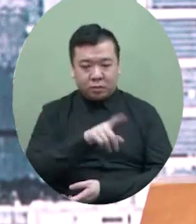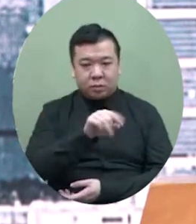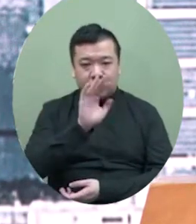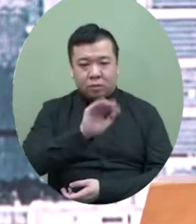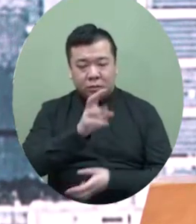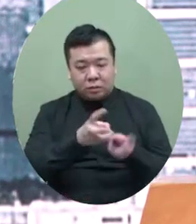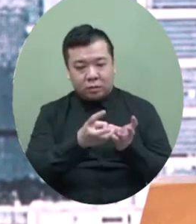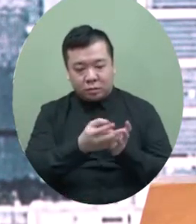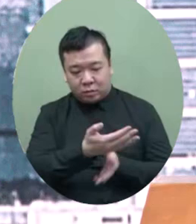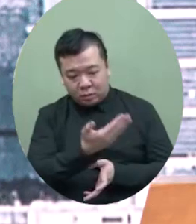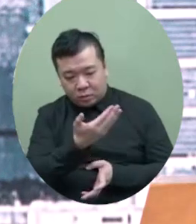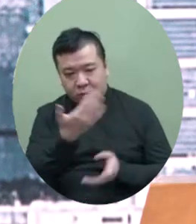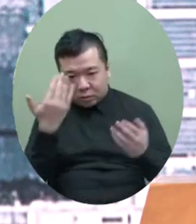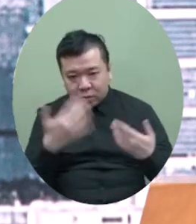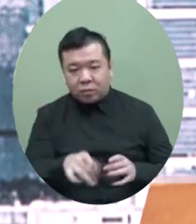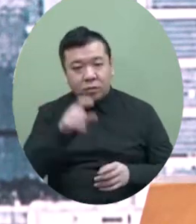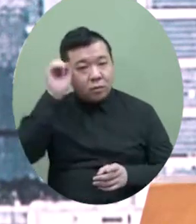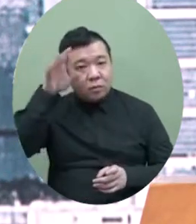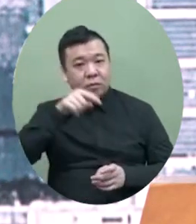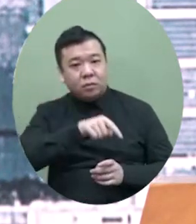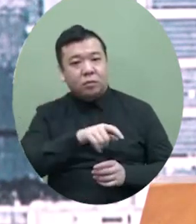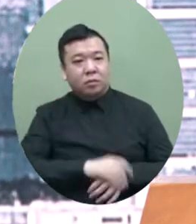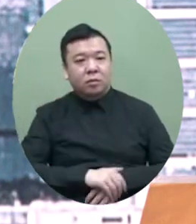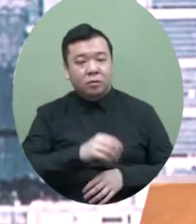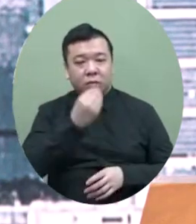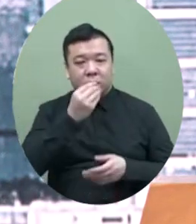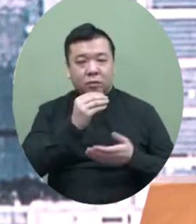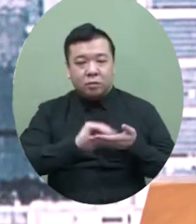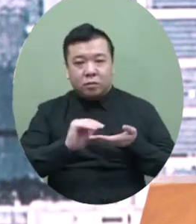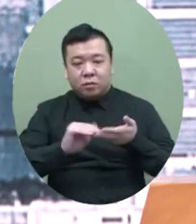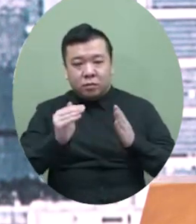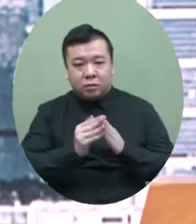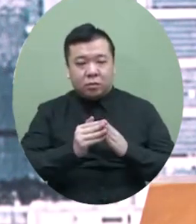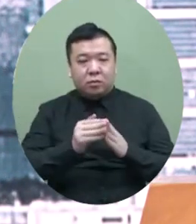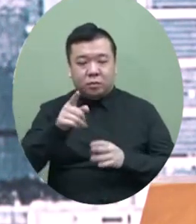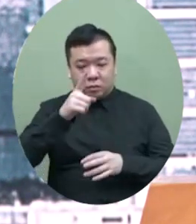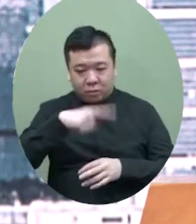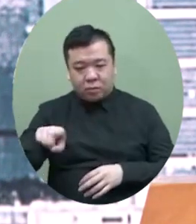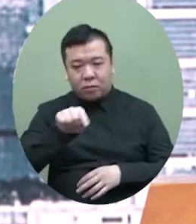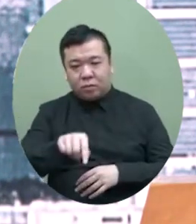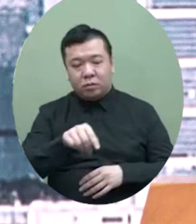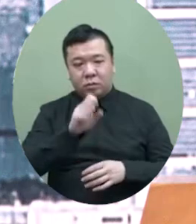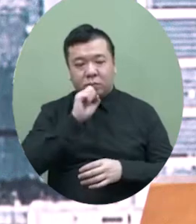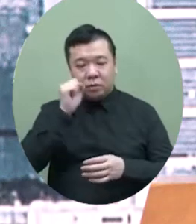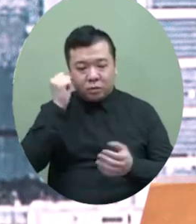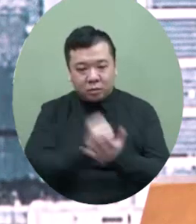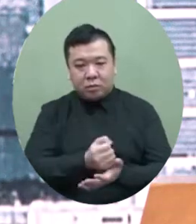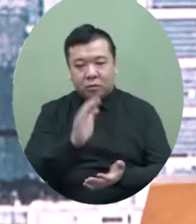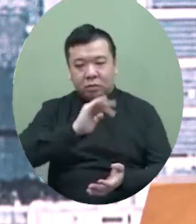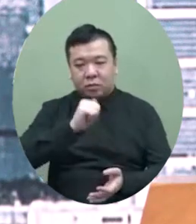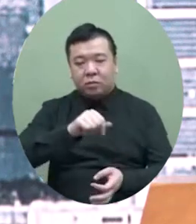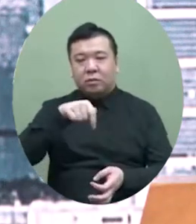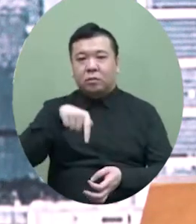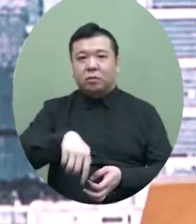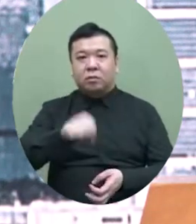to authorize this vaccine for use. And I have also appealed to the Central People's Government if there's anything that the government could